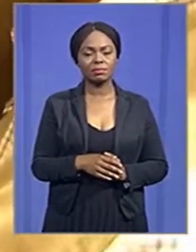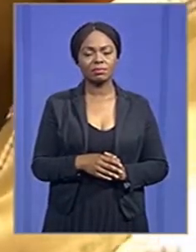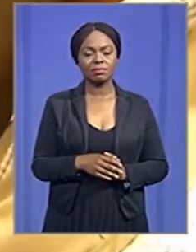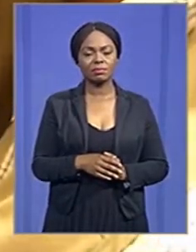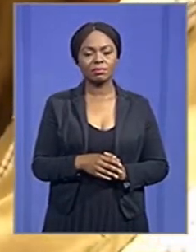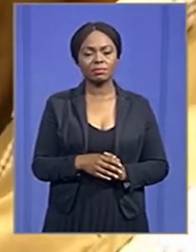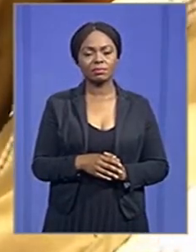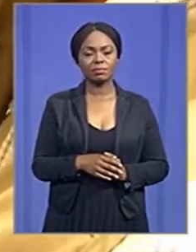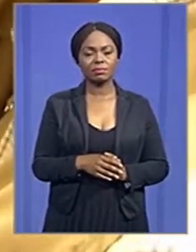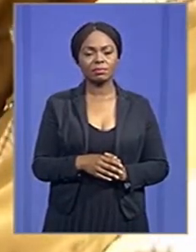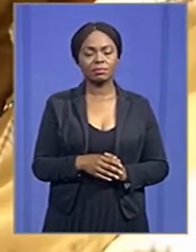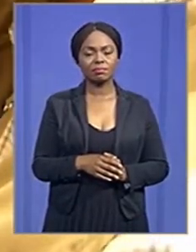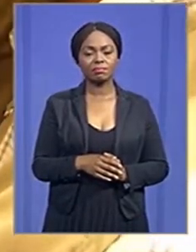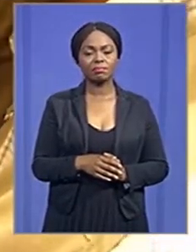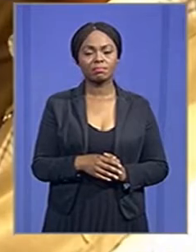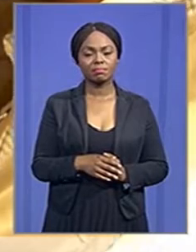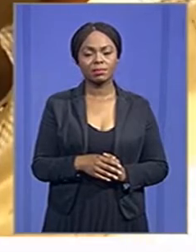je botlhoko ga di fele